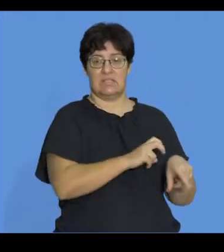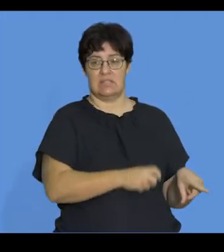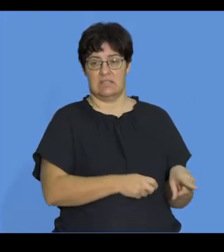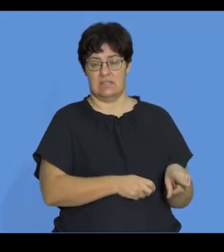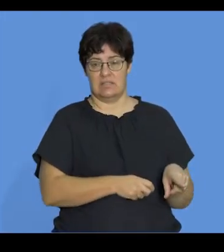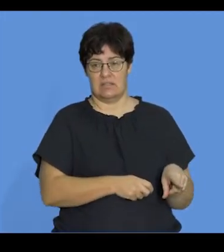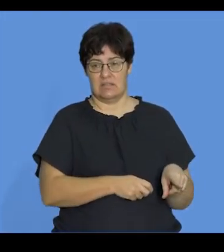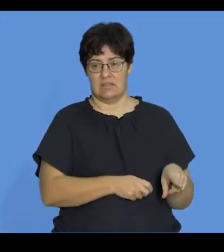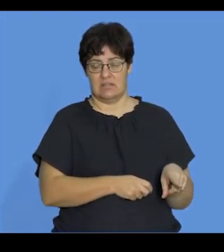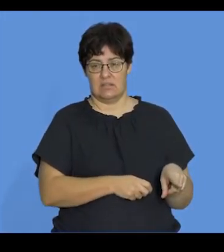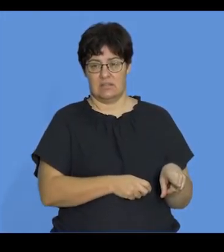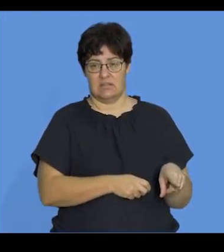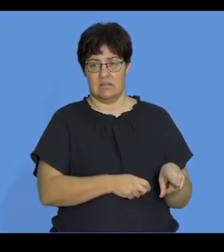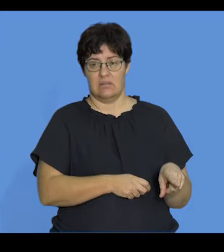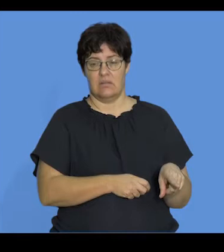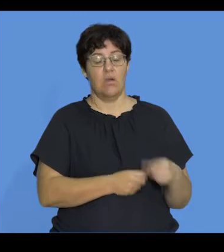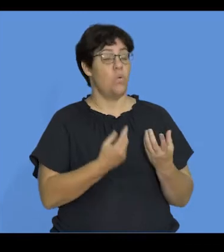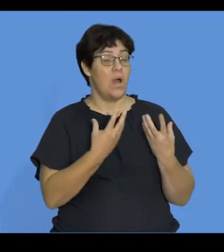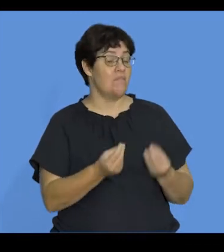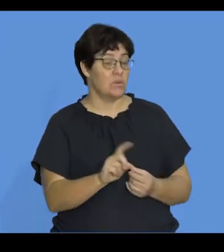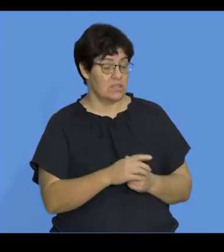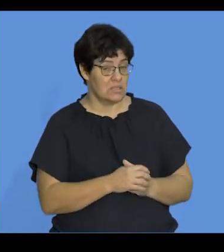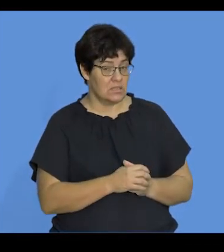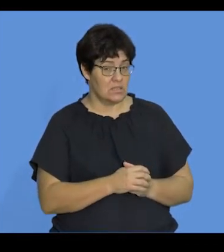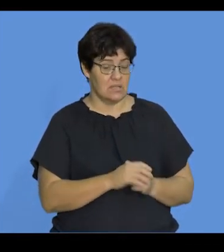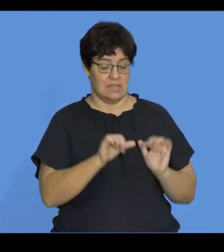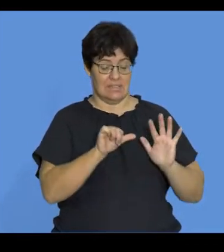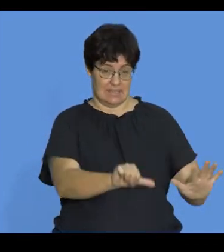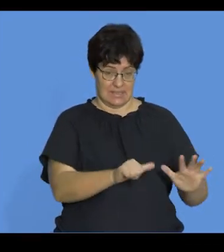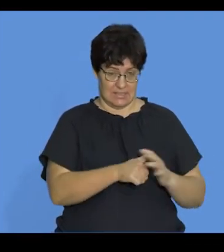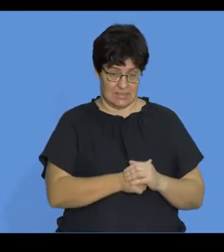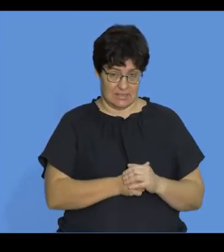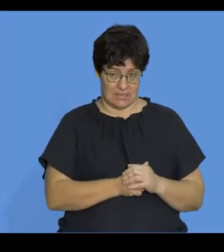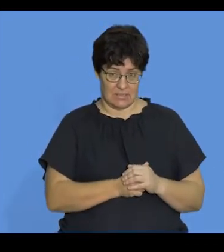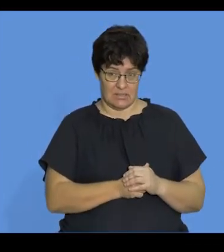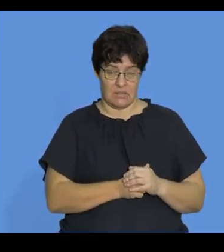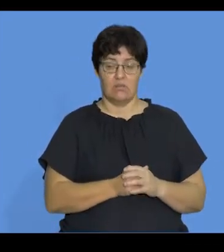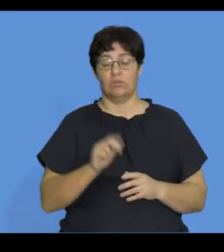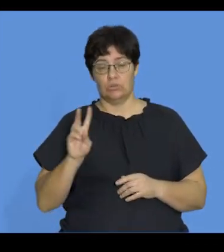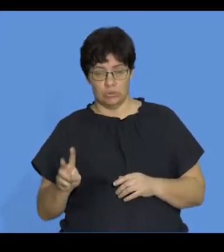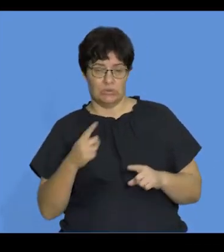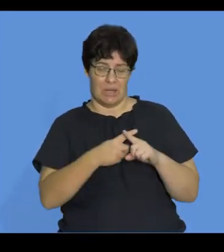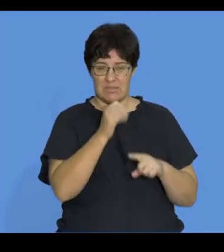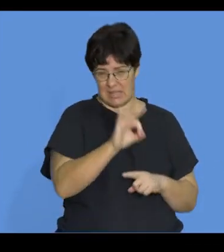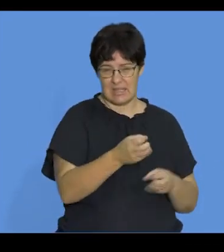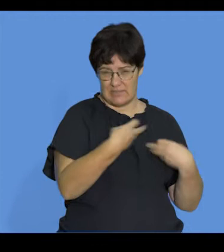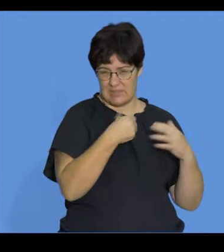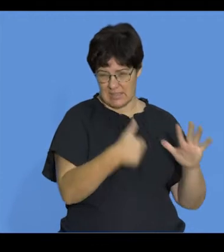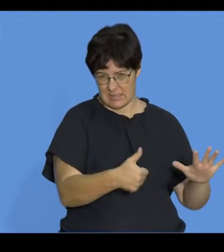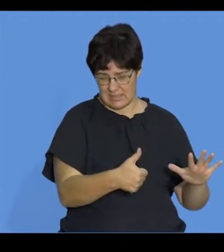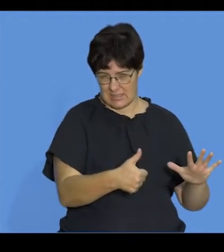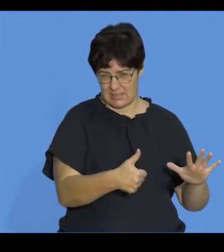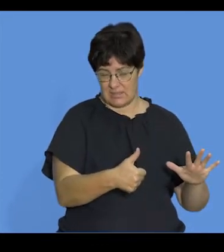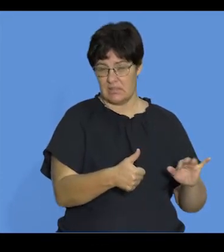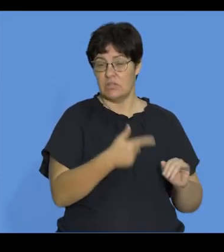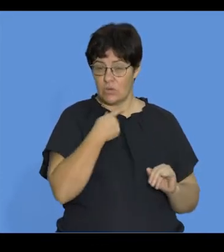as nitrogen. So what do we have here? We have 6, right? Because 2 times 3 gives us 6. So